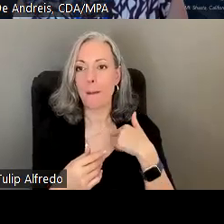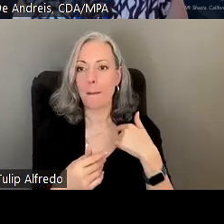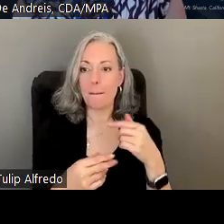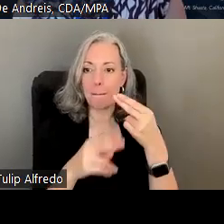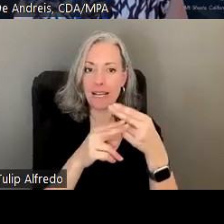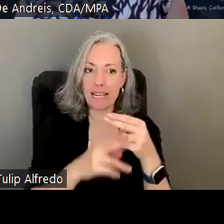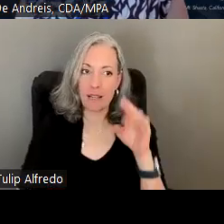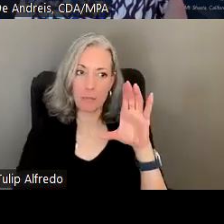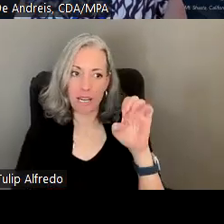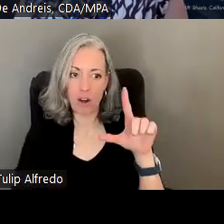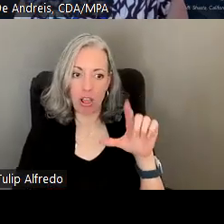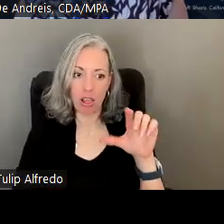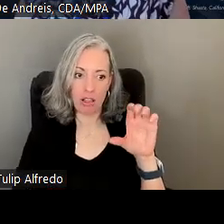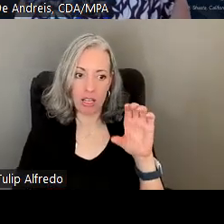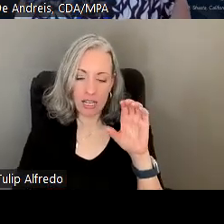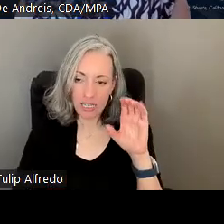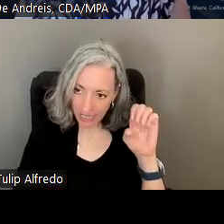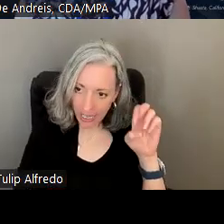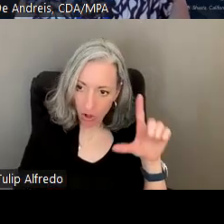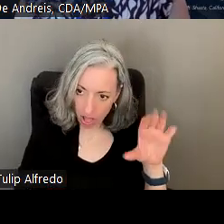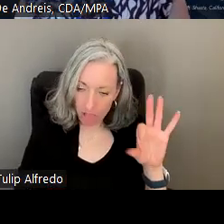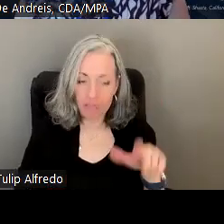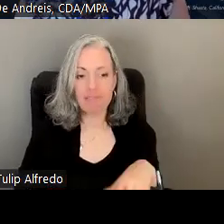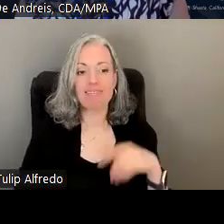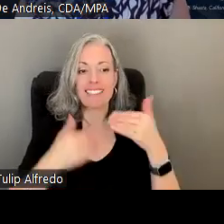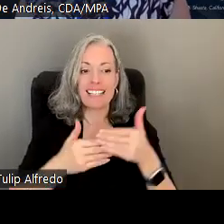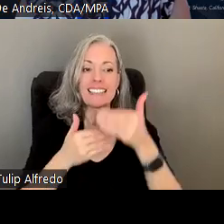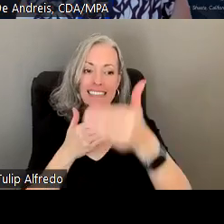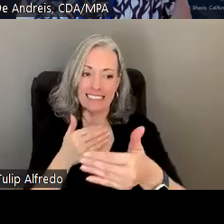DeAndres. Let's go to the next slide, please.